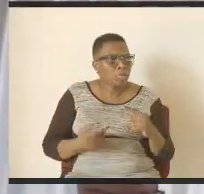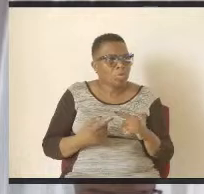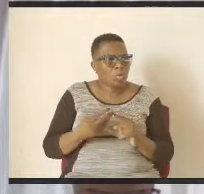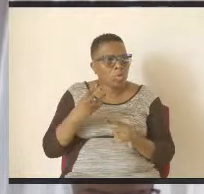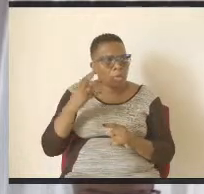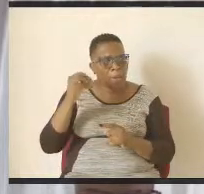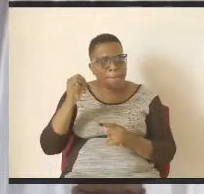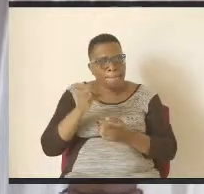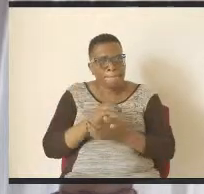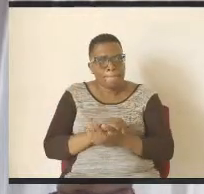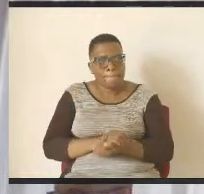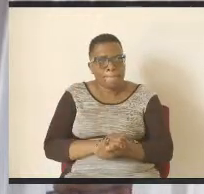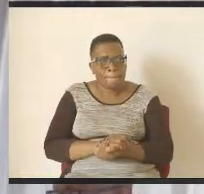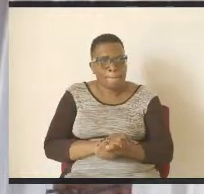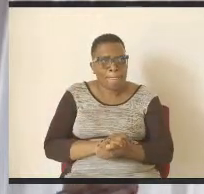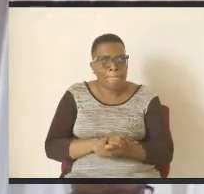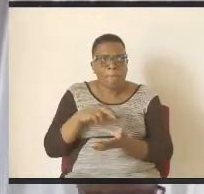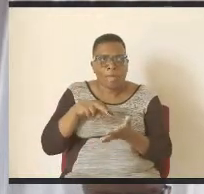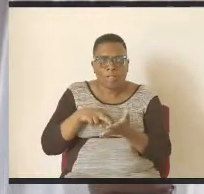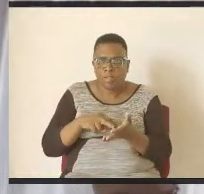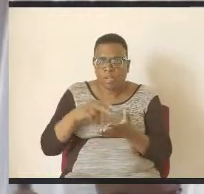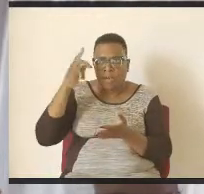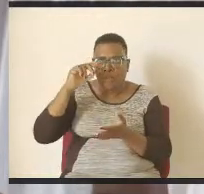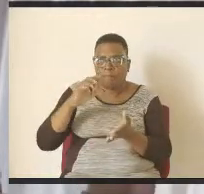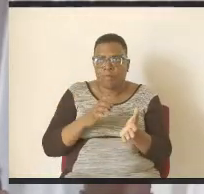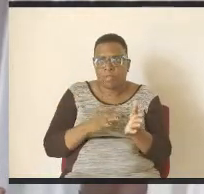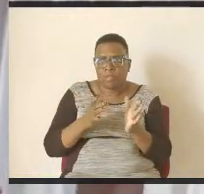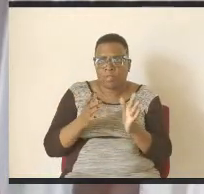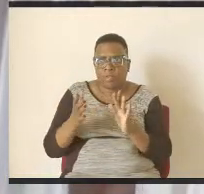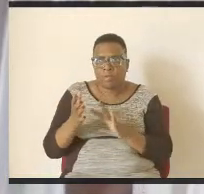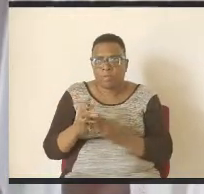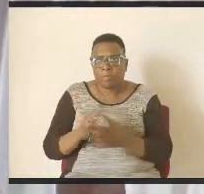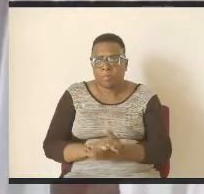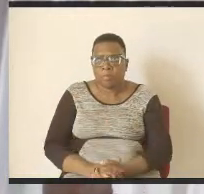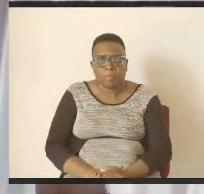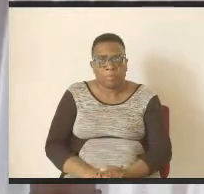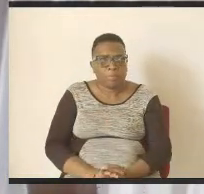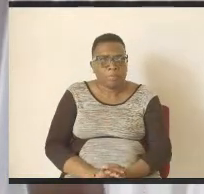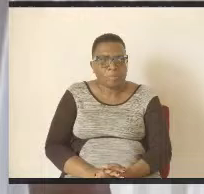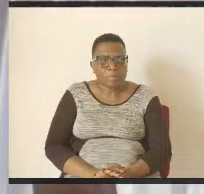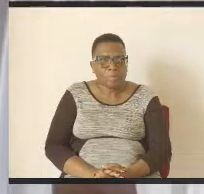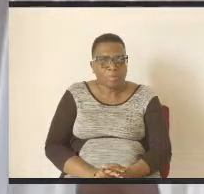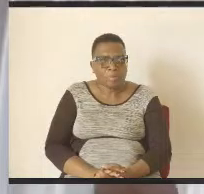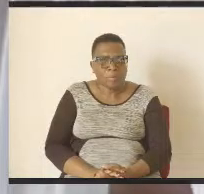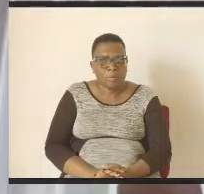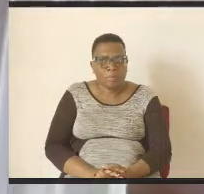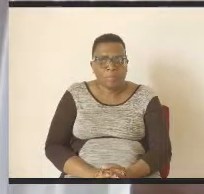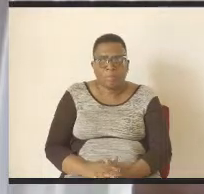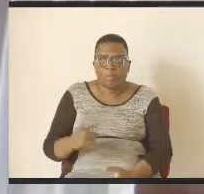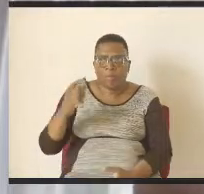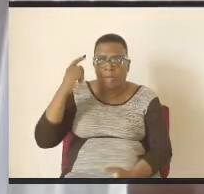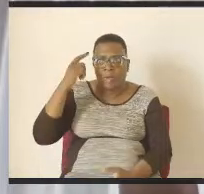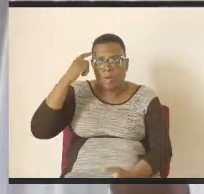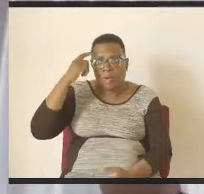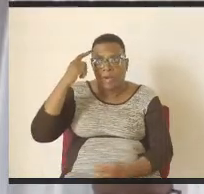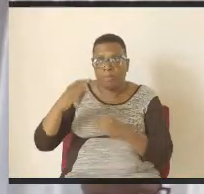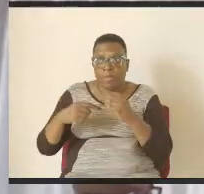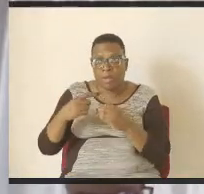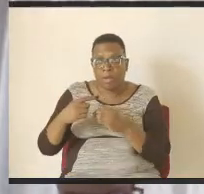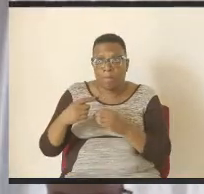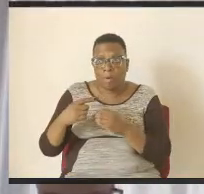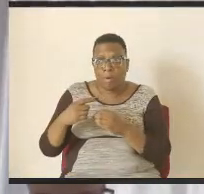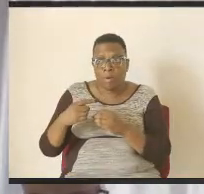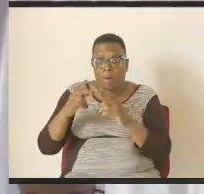step and take a stand for Jesus today. You know, as I think about those guys I was with this morning, I could have told them about